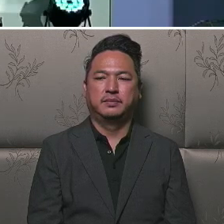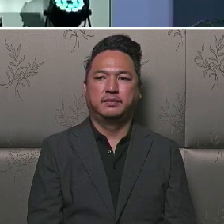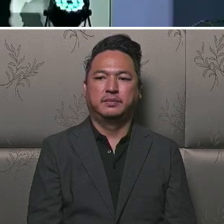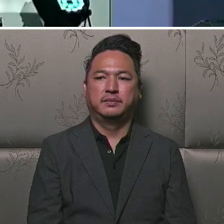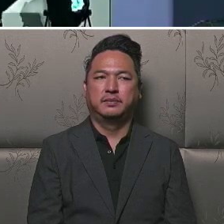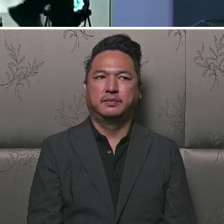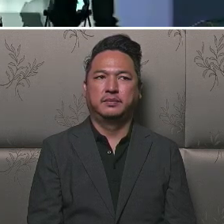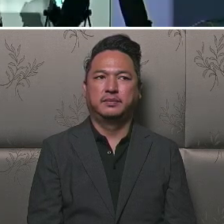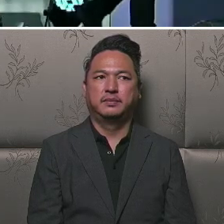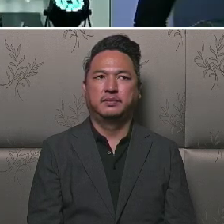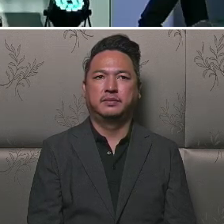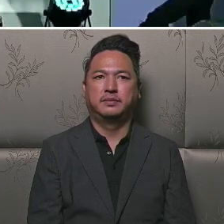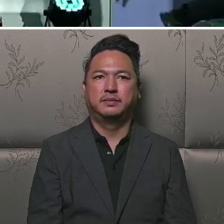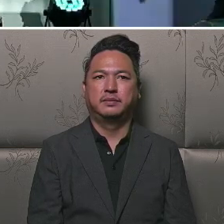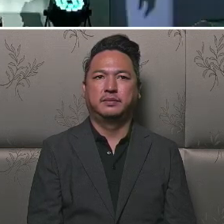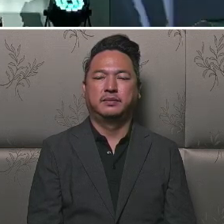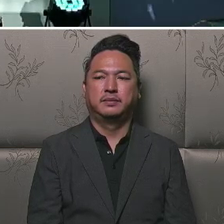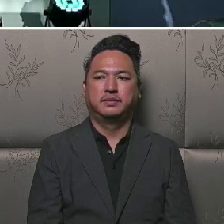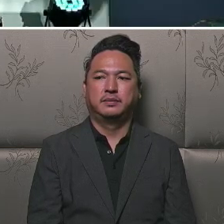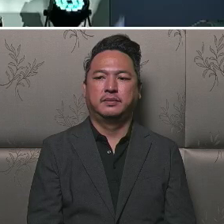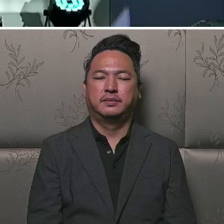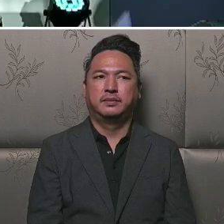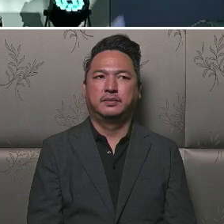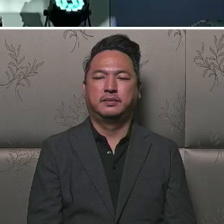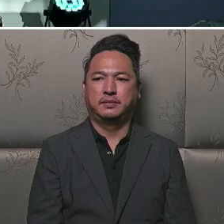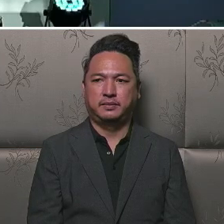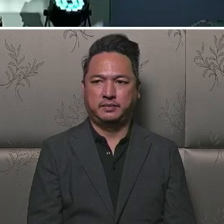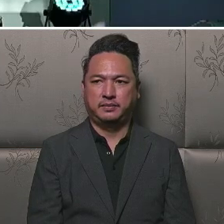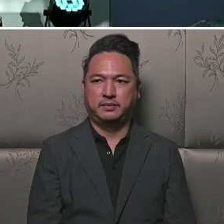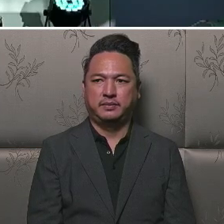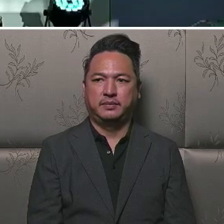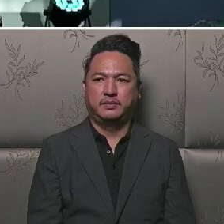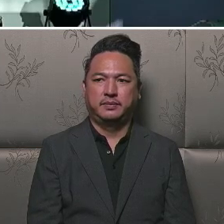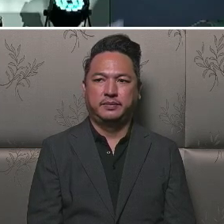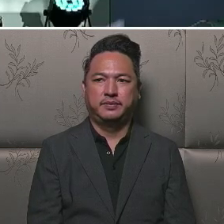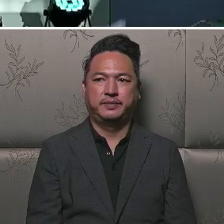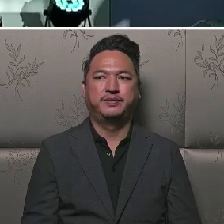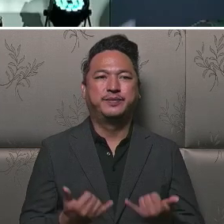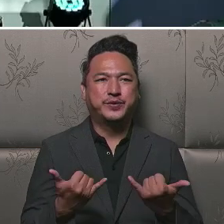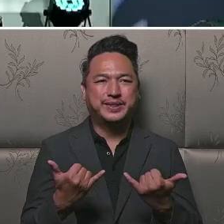Good afternoon, and good morning and good evening to those of you who are watching online.